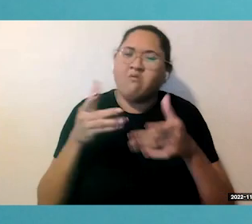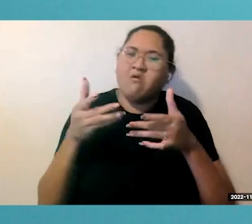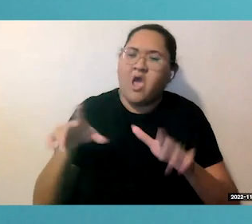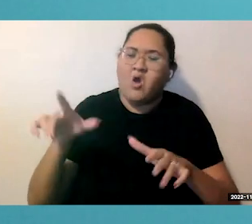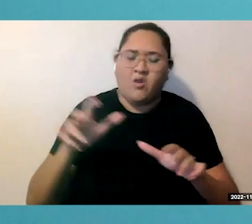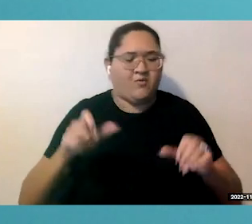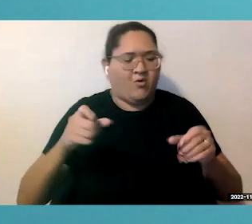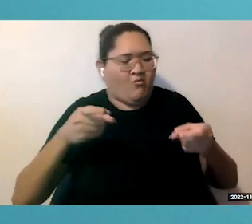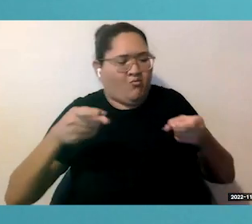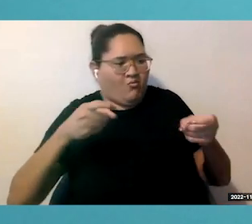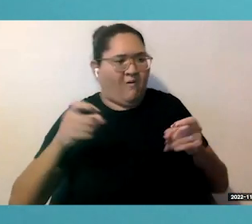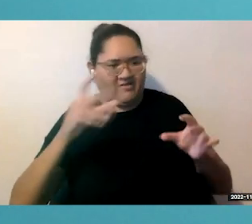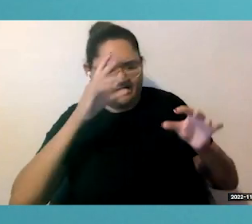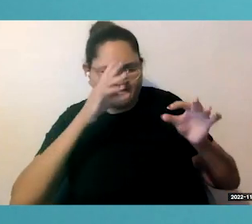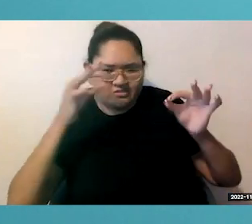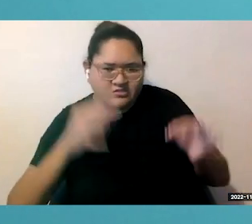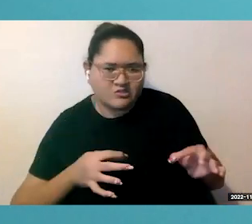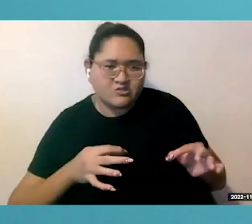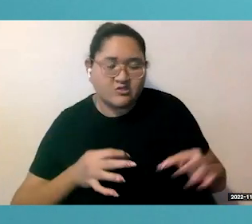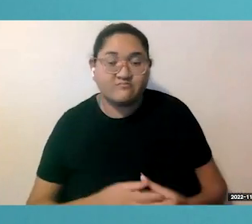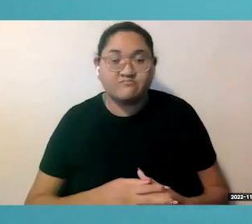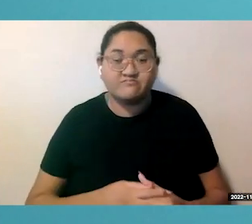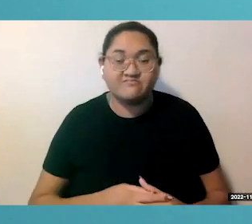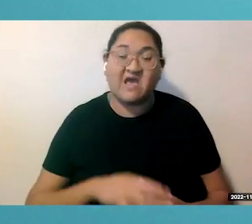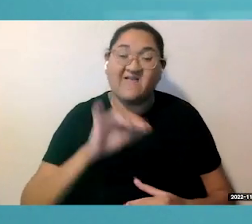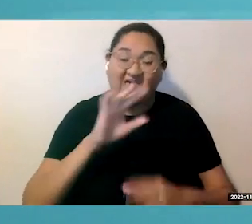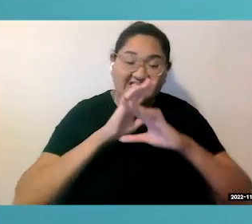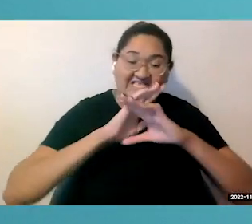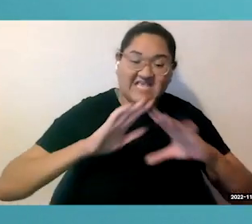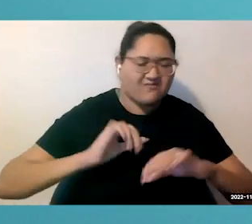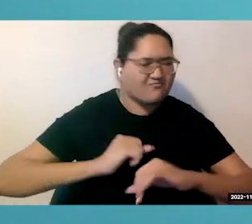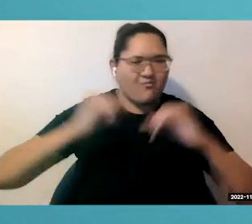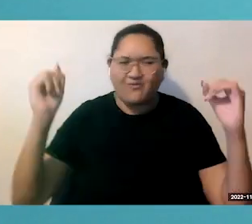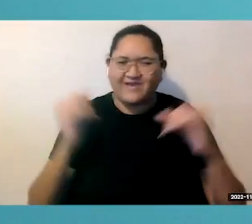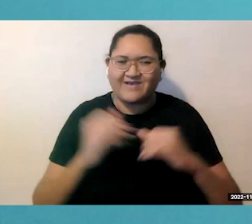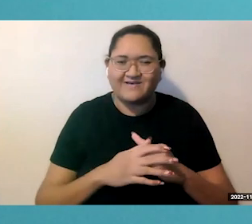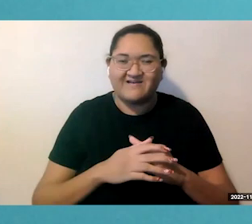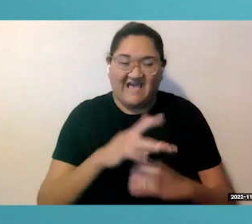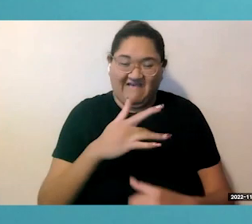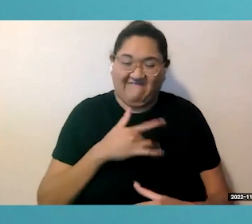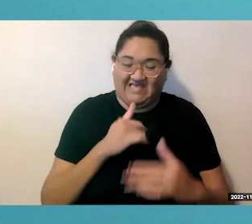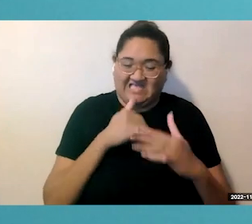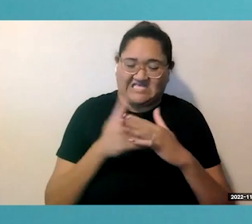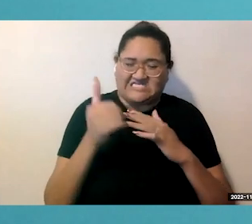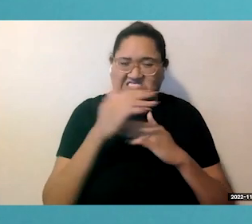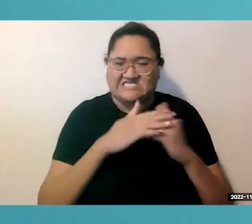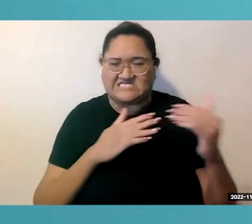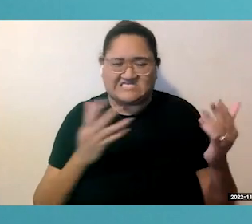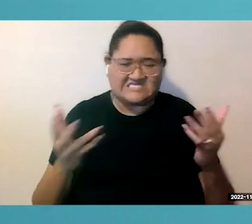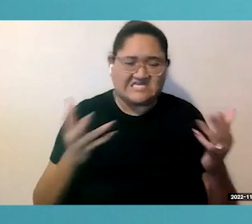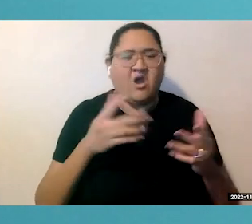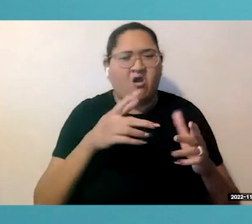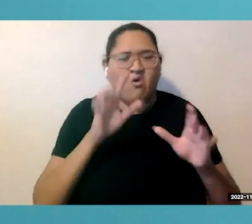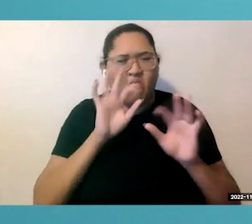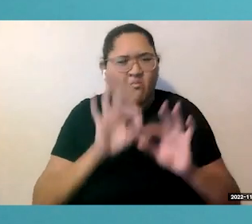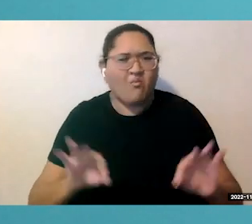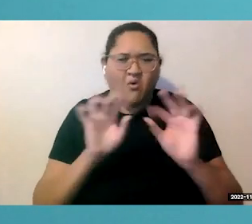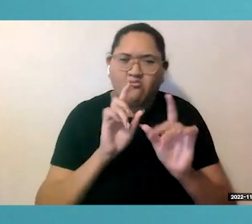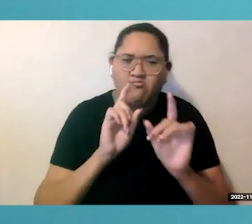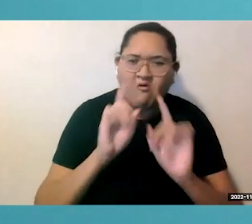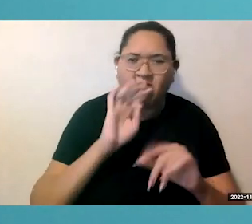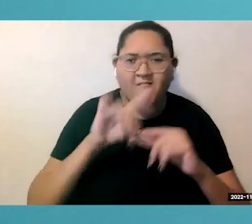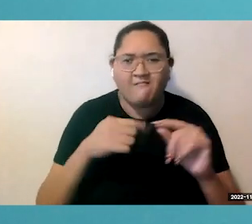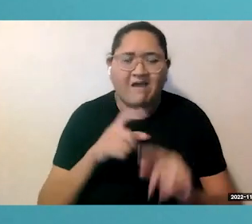so. Allow them to be in control of their decision. Break the silence. Although it may feel uncomfortable,